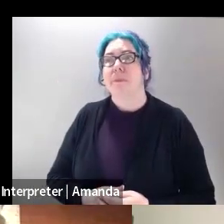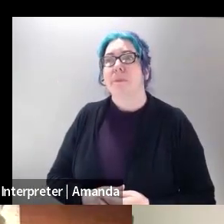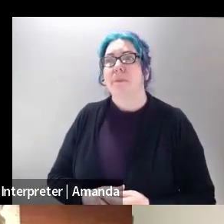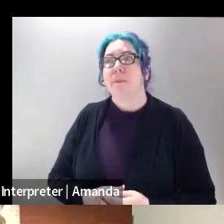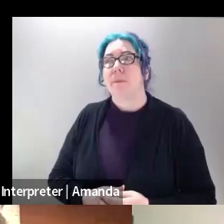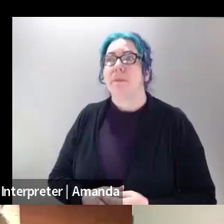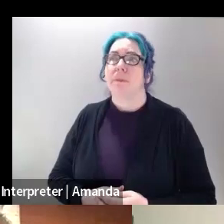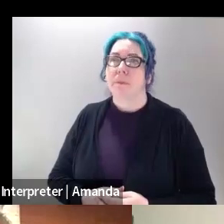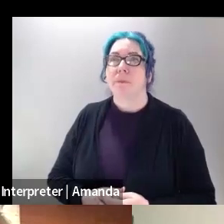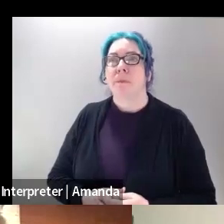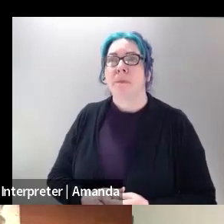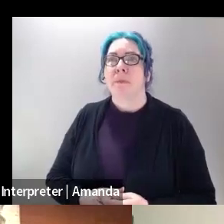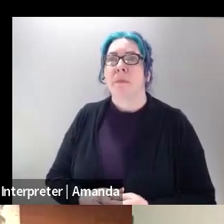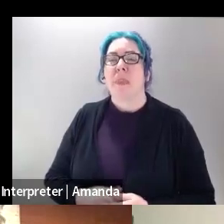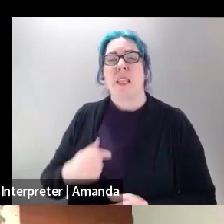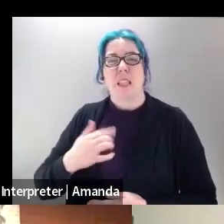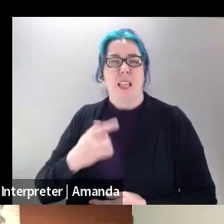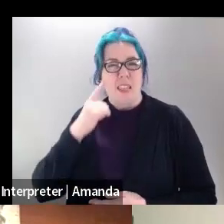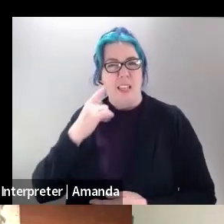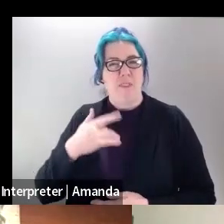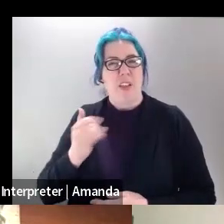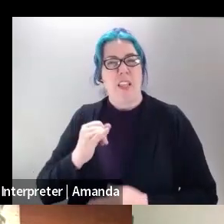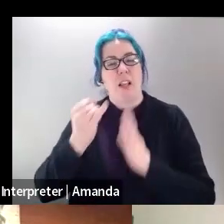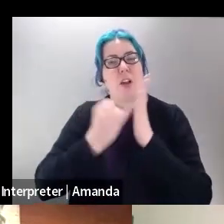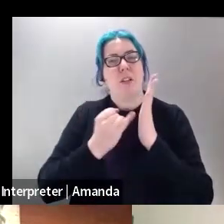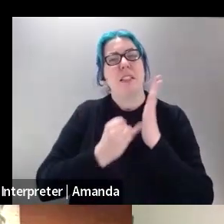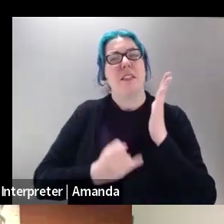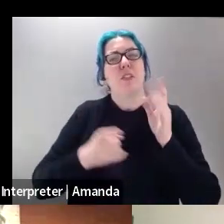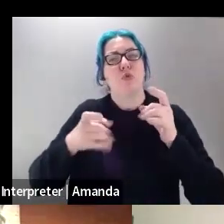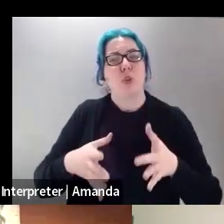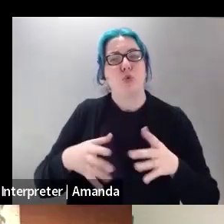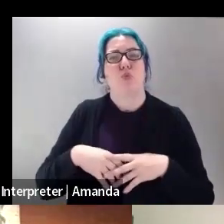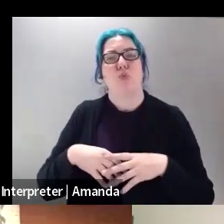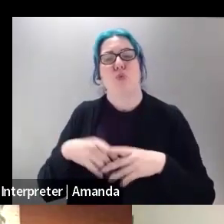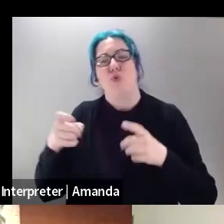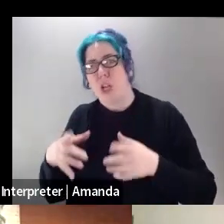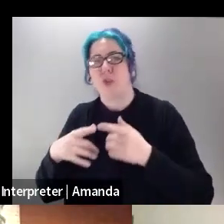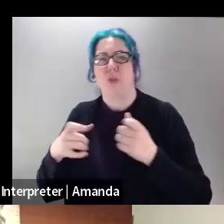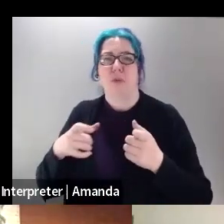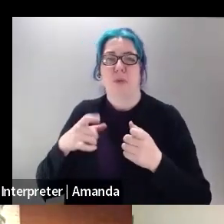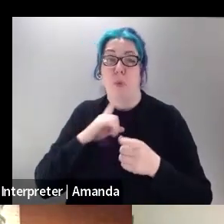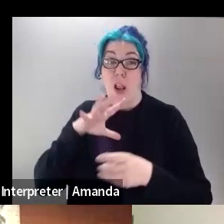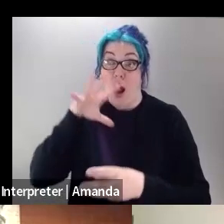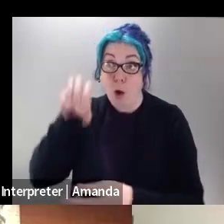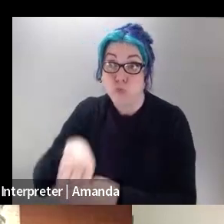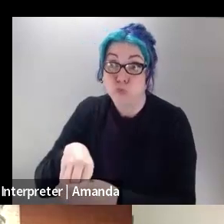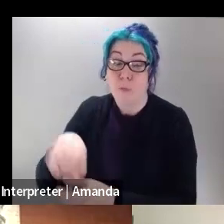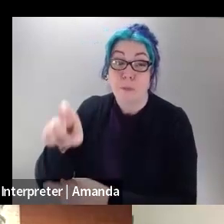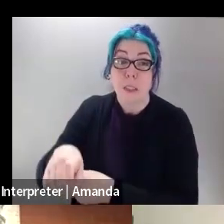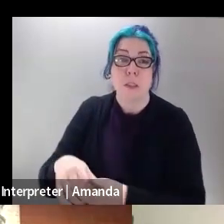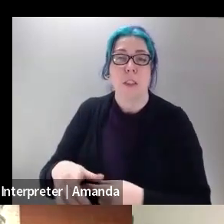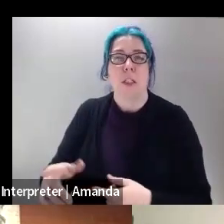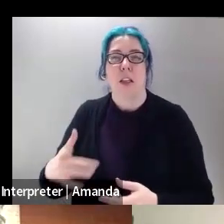the artistic director or the team from being a part of it. So I'd say they're totally possible, but I'd say that the goal